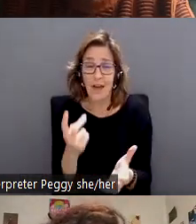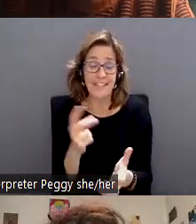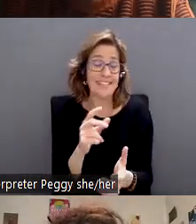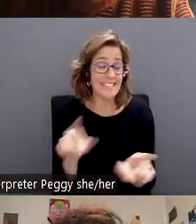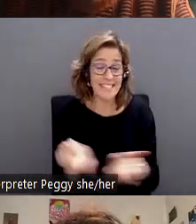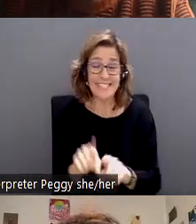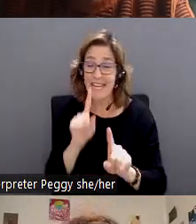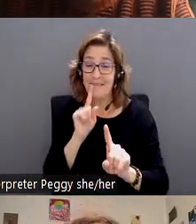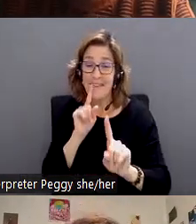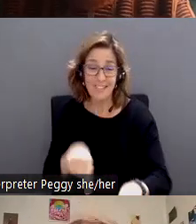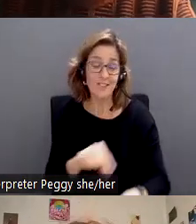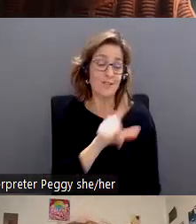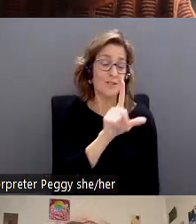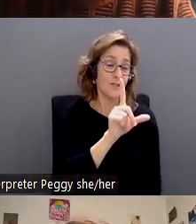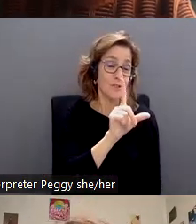2022.